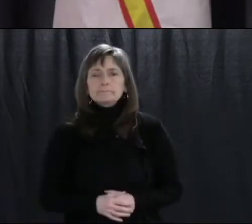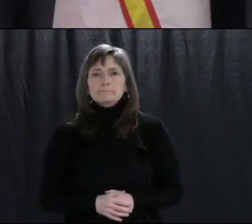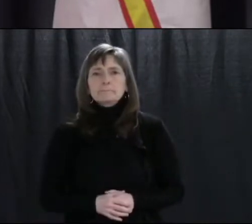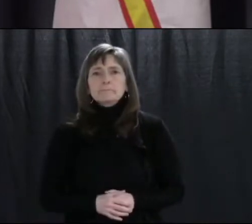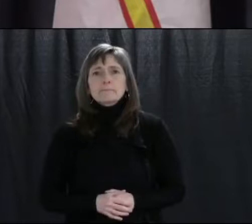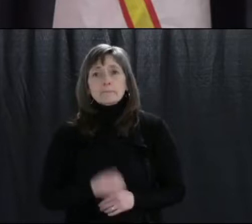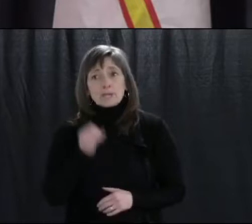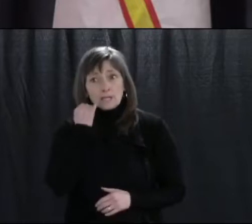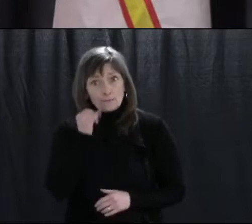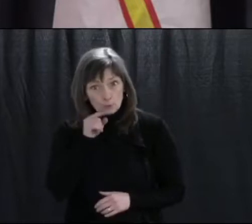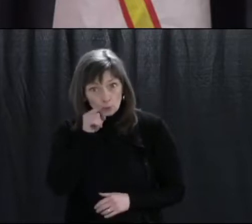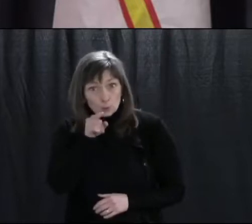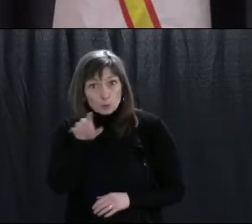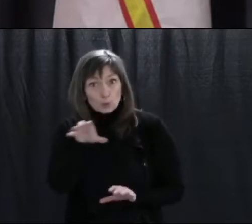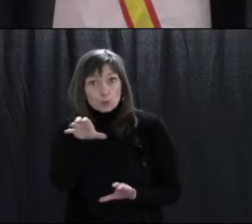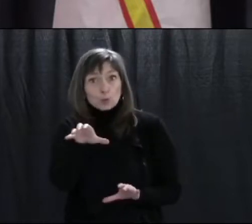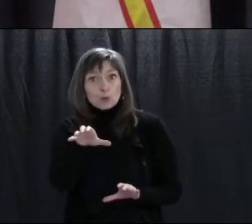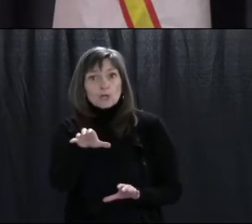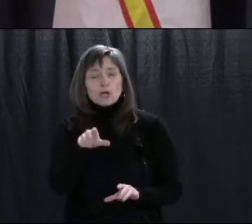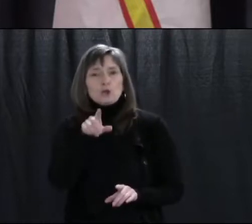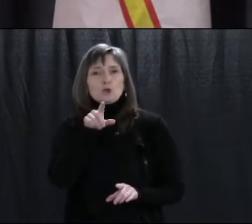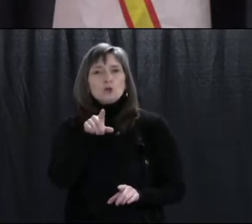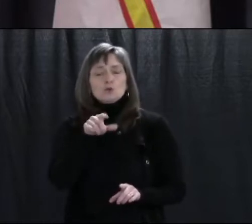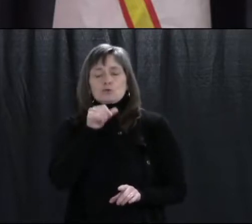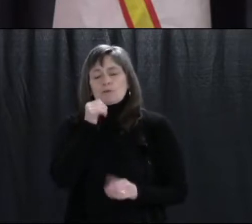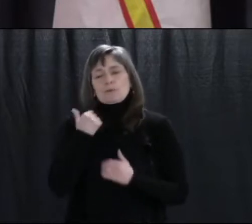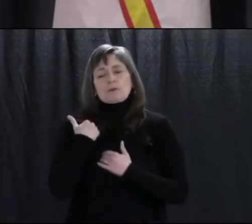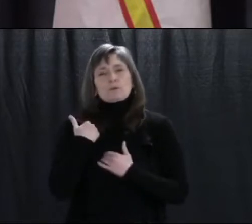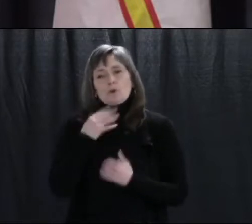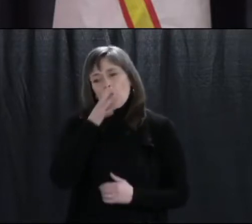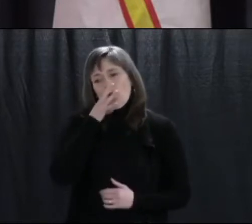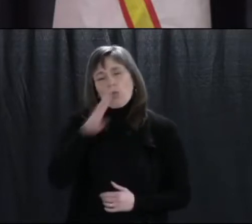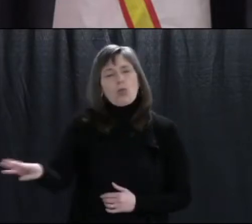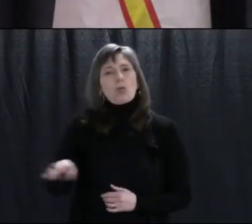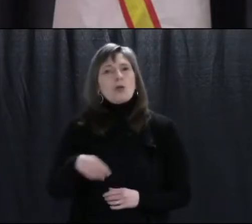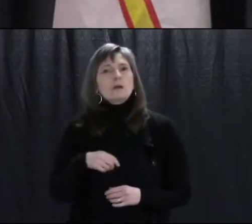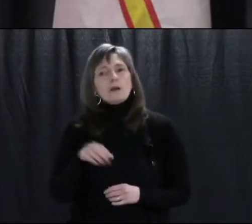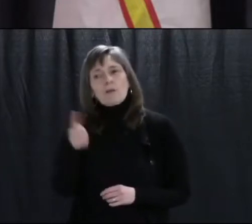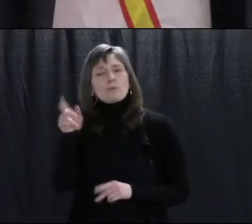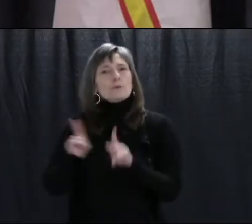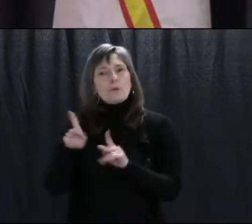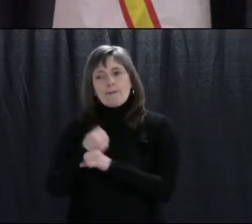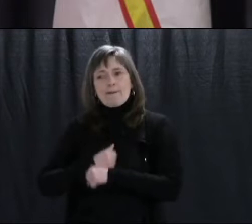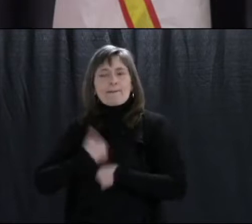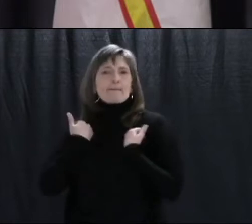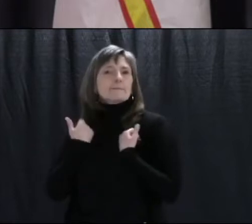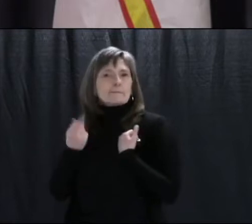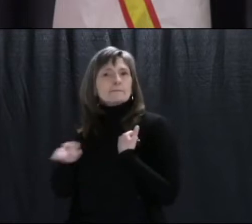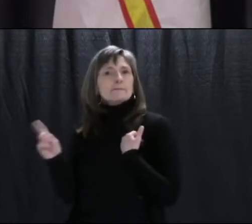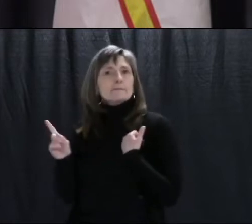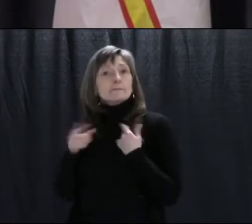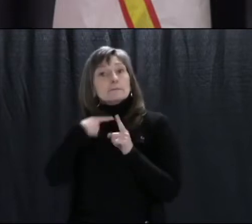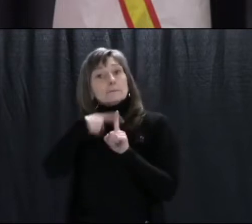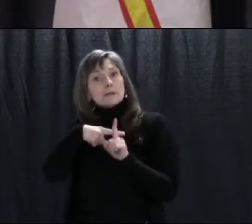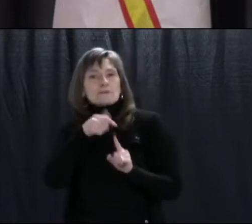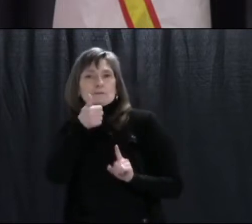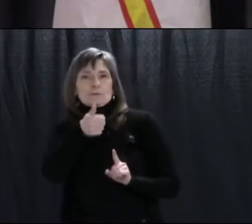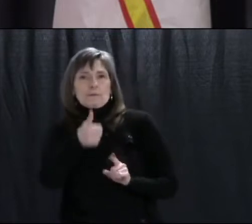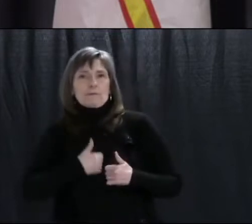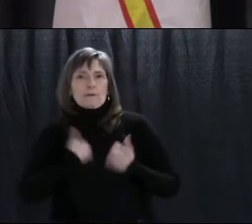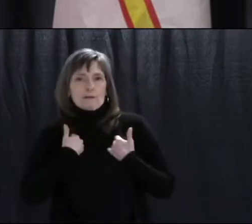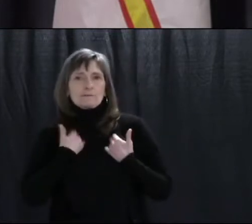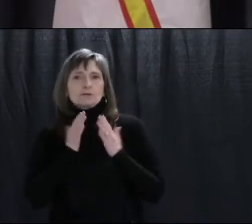If you are doing this, you are being completely irresponsible and putting people's lives at risk. and putting your own life at